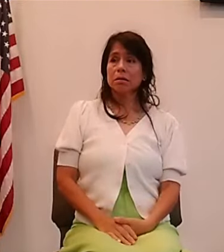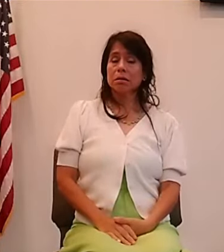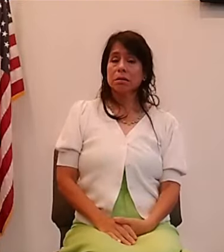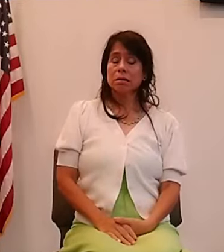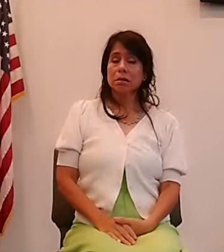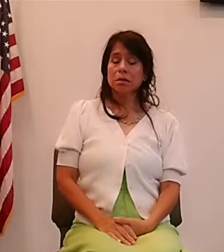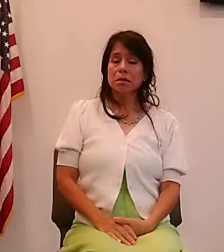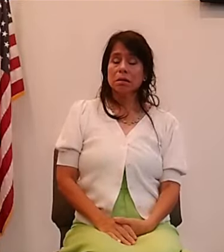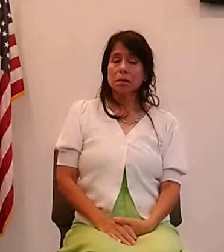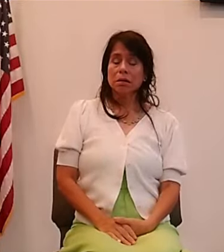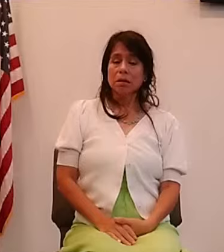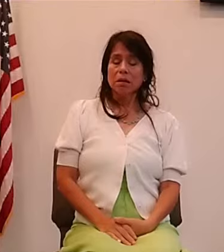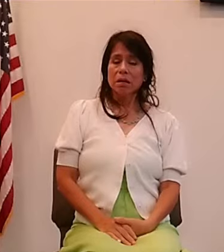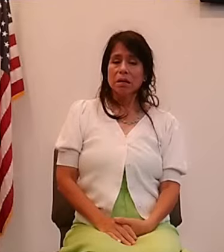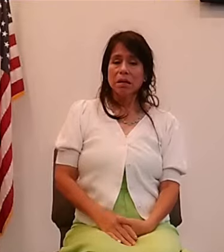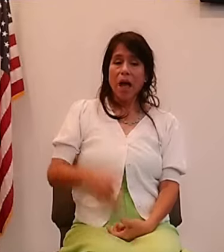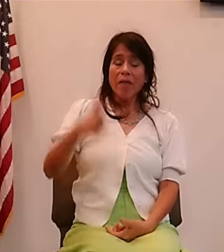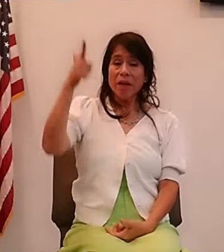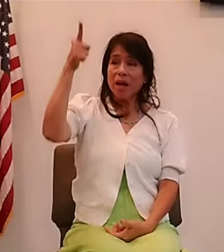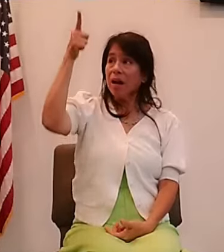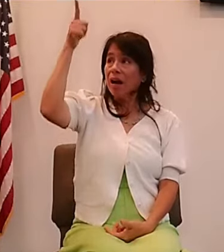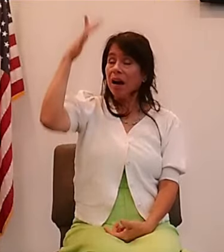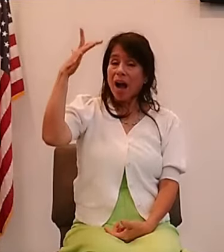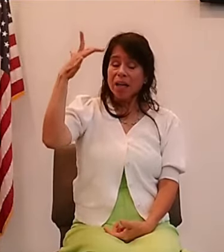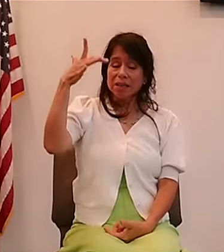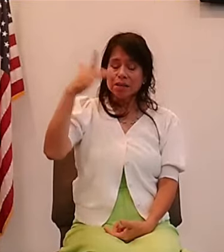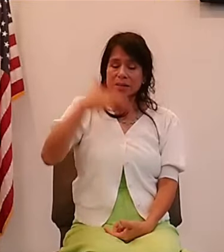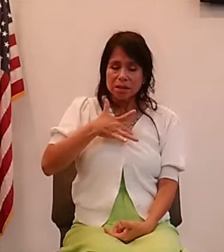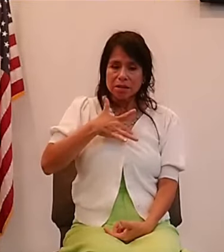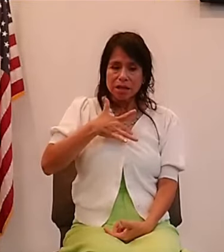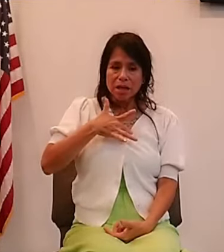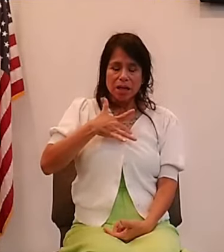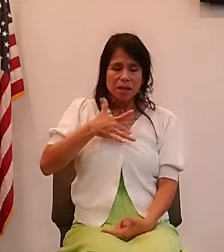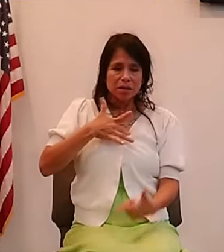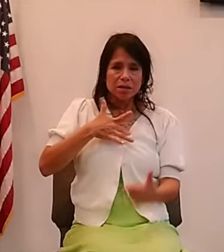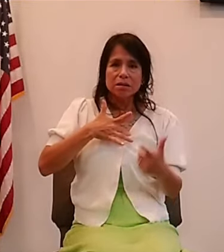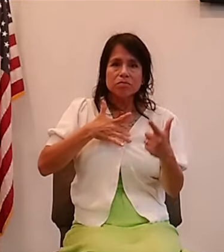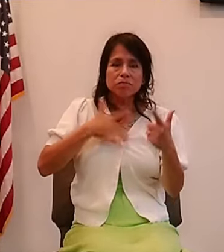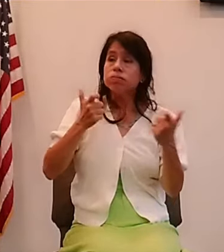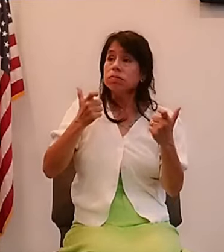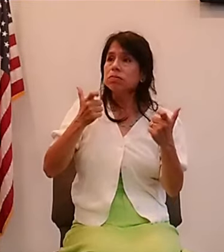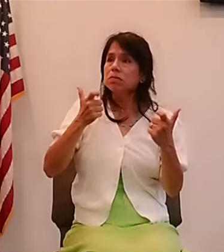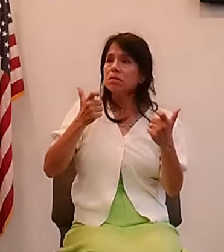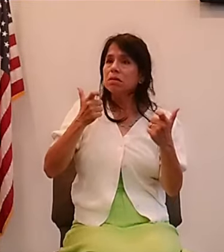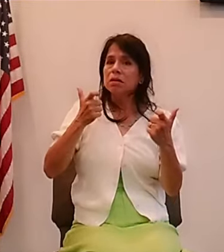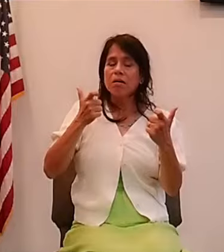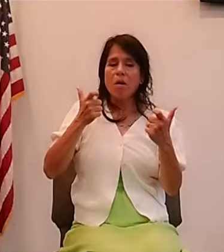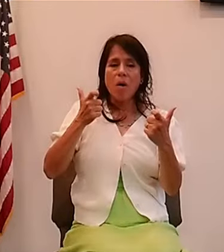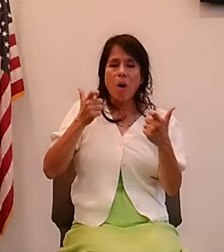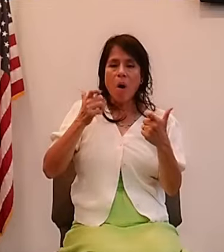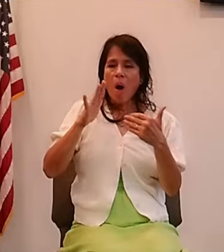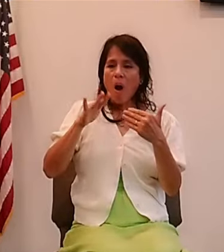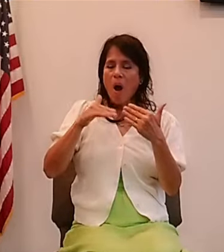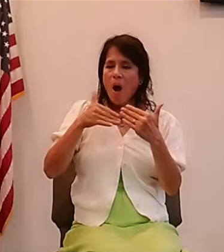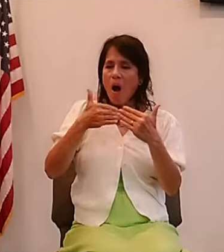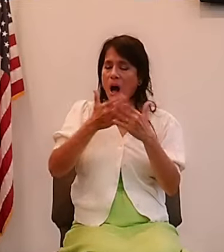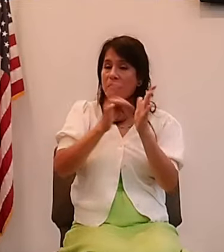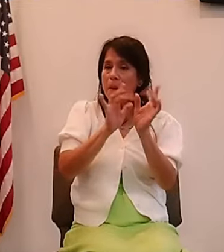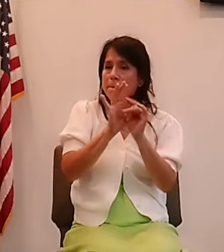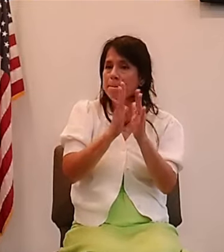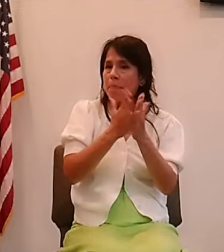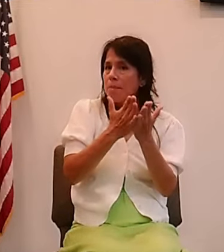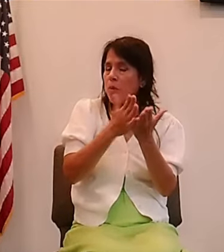God just did something to me where all of a sudden, all this scripture that I